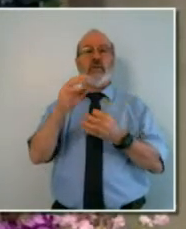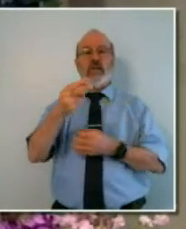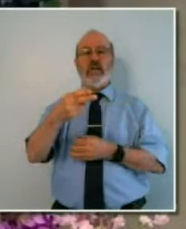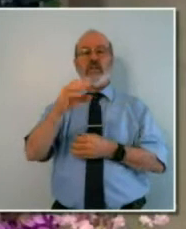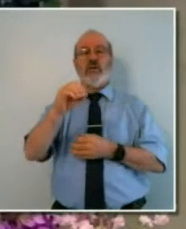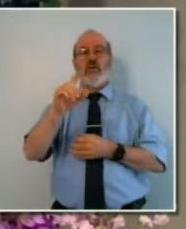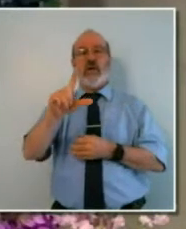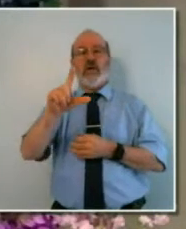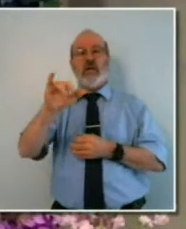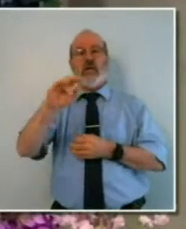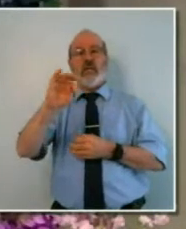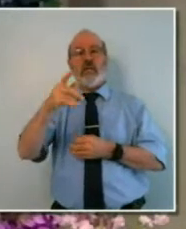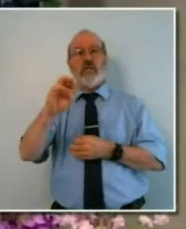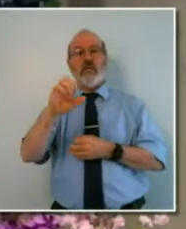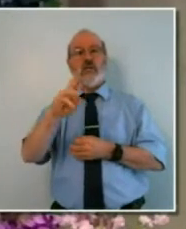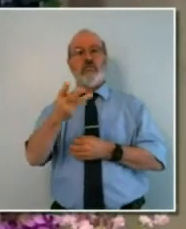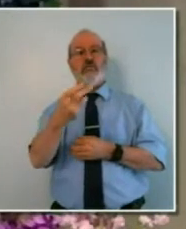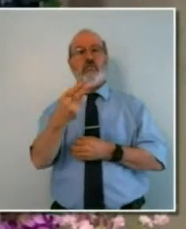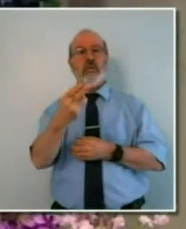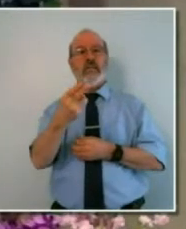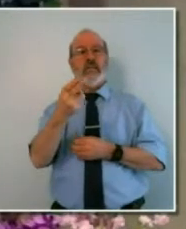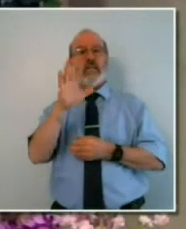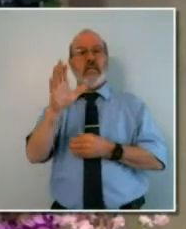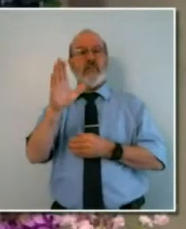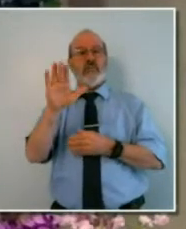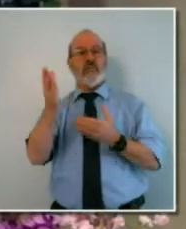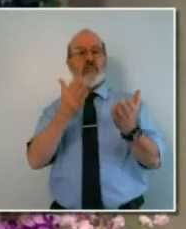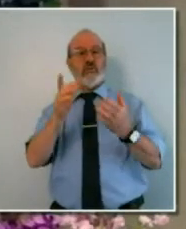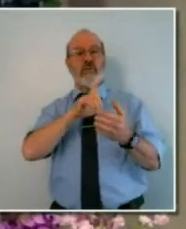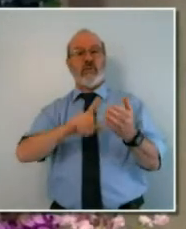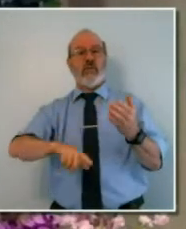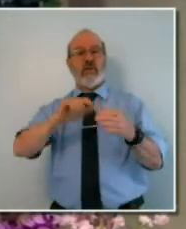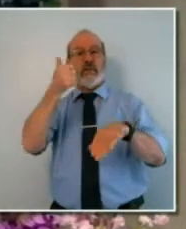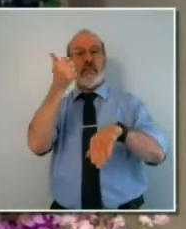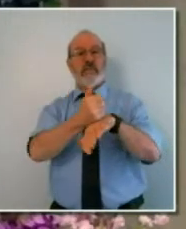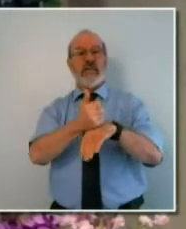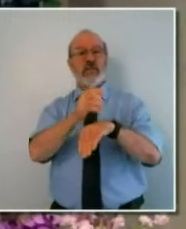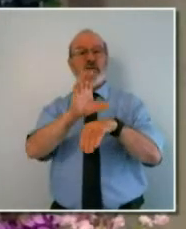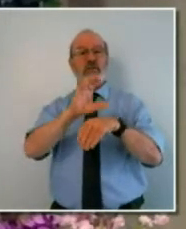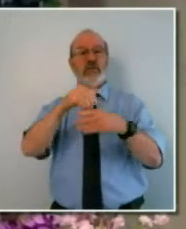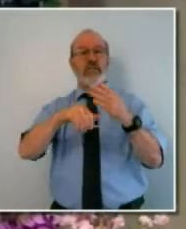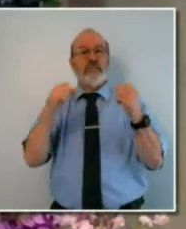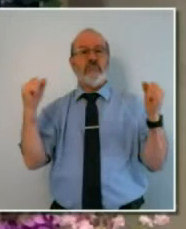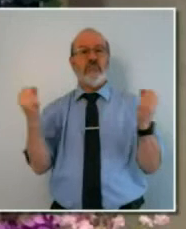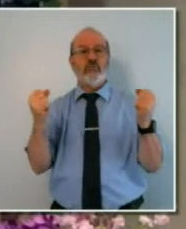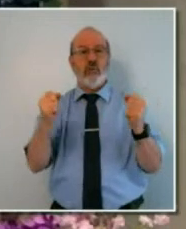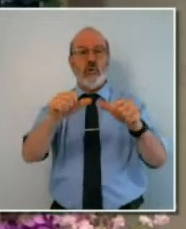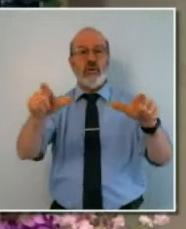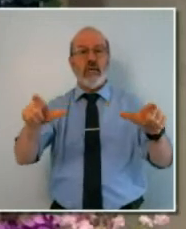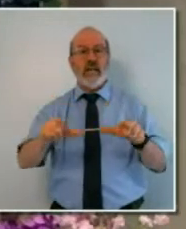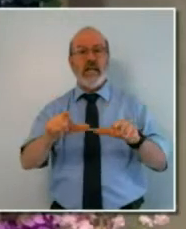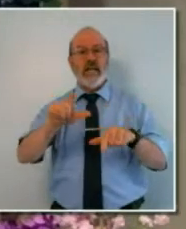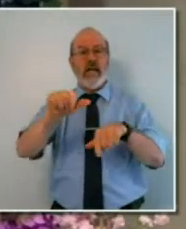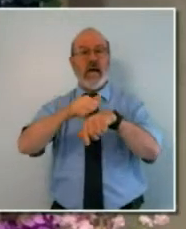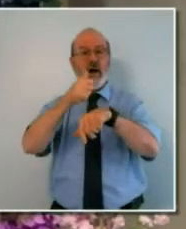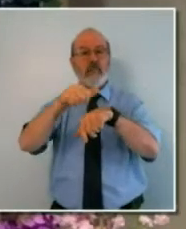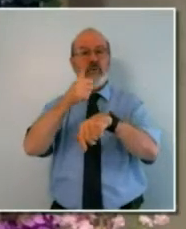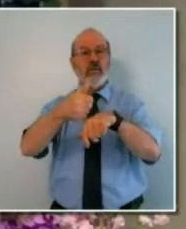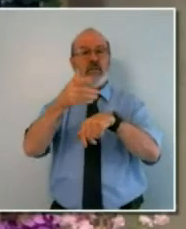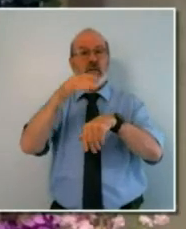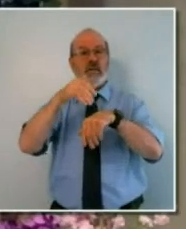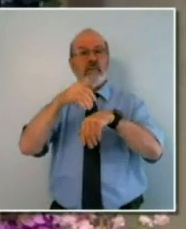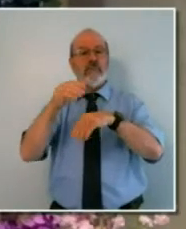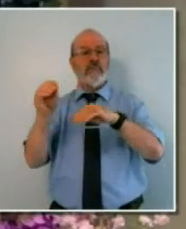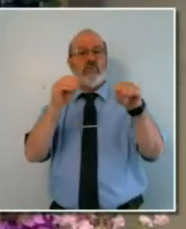And Charles and Nina were serving the Lord in planting a church in Cold Lake, Alberta. And the Lord has since moved them